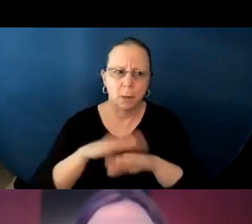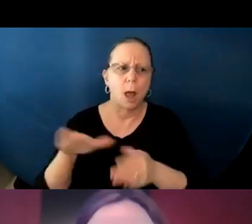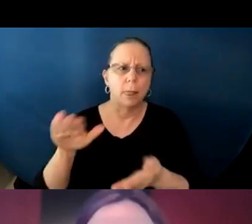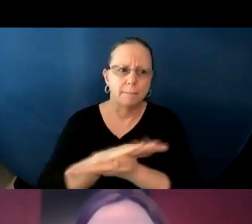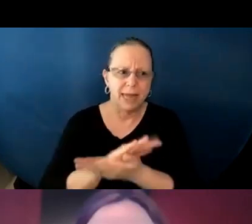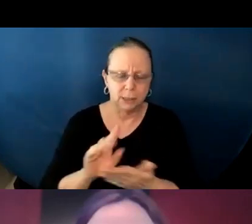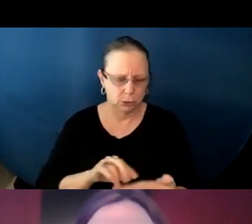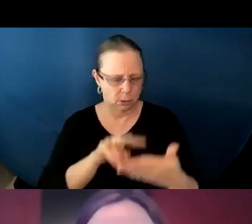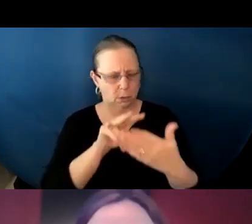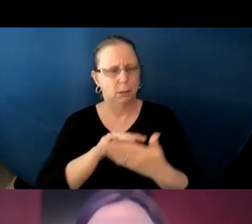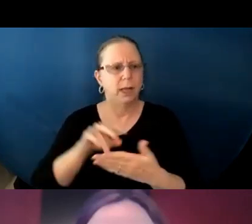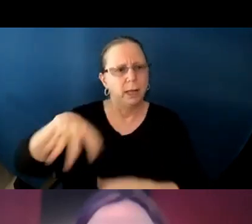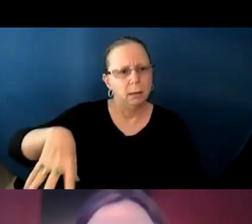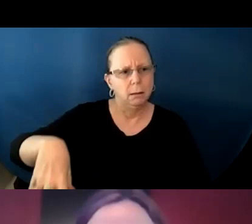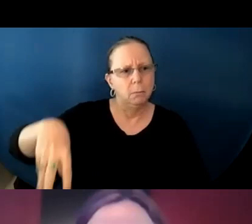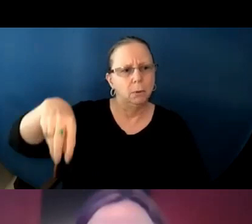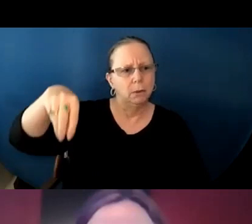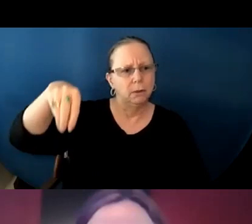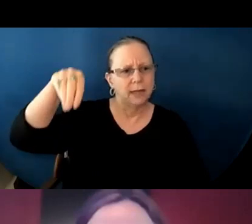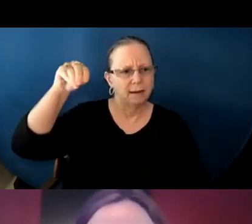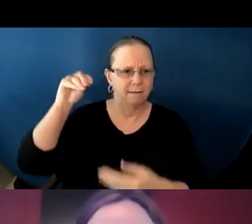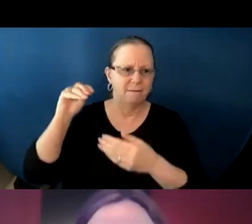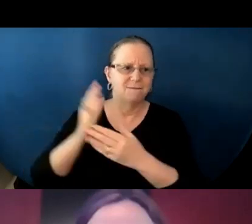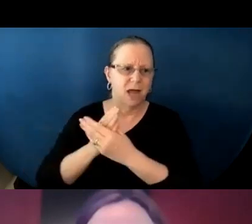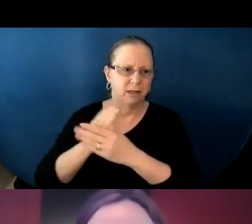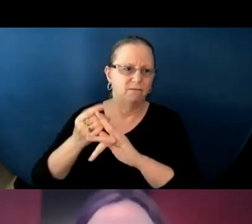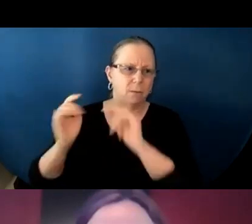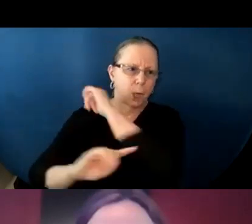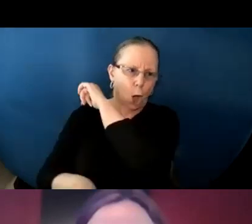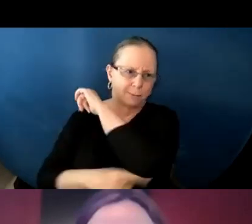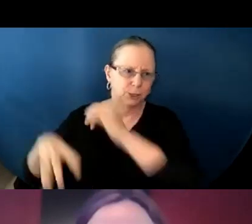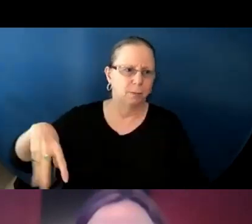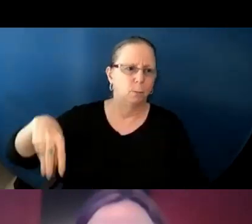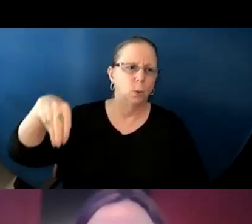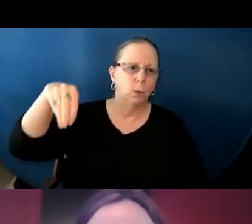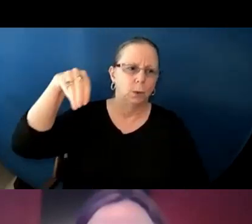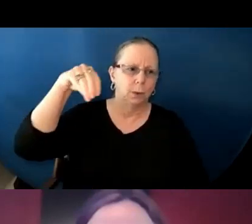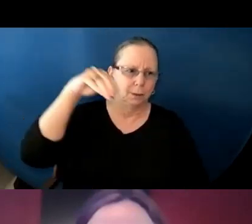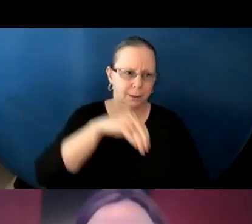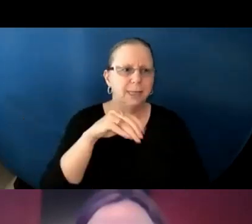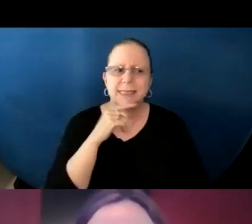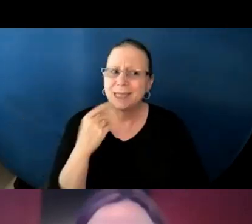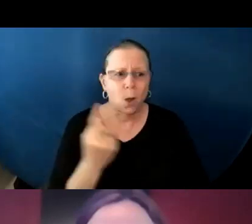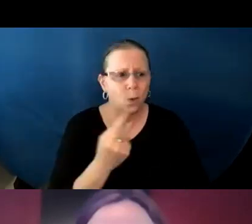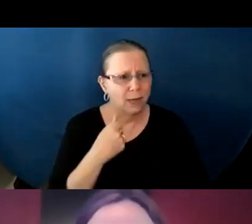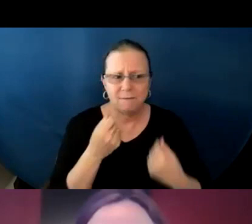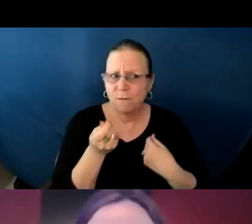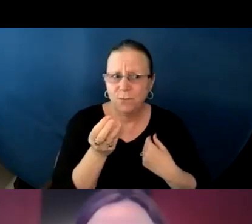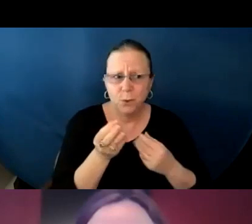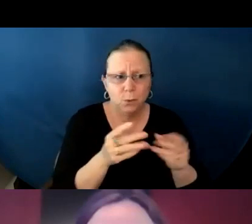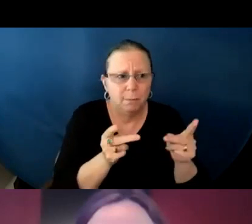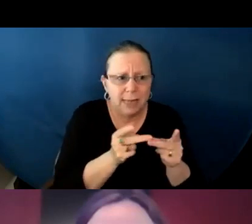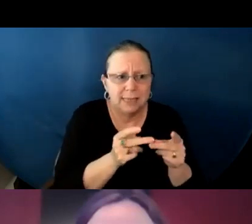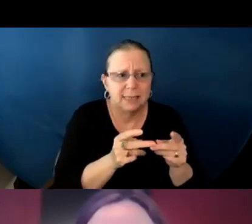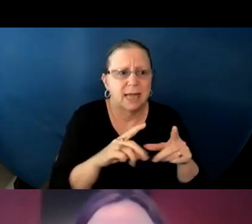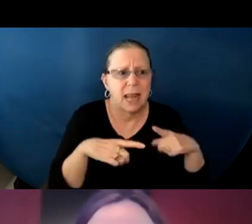that file out of the garbage can. And after being clear with me, he said, well, I've only got a few spots left in the freshman class. And Berea, if you